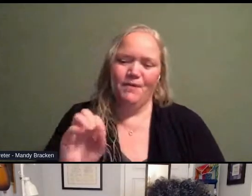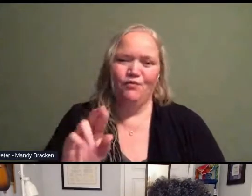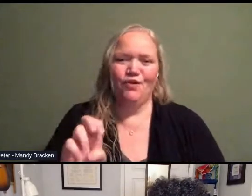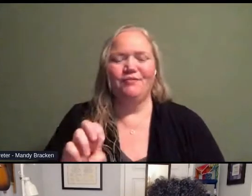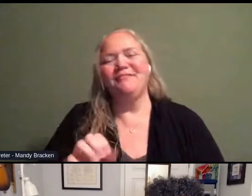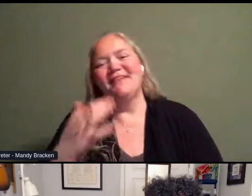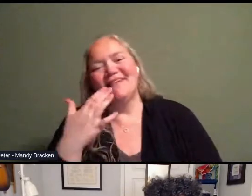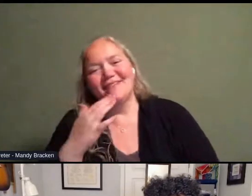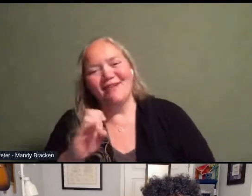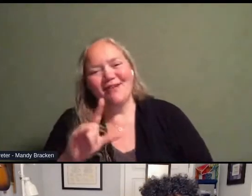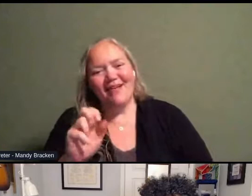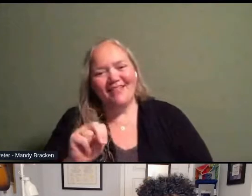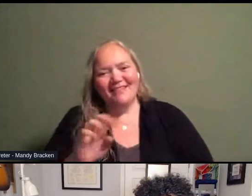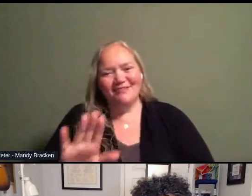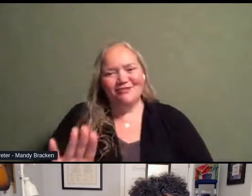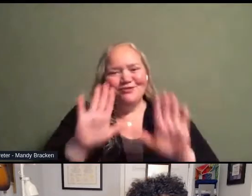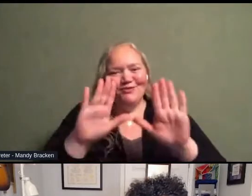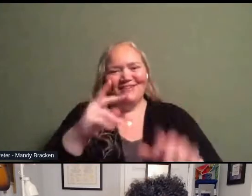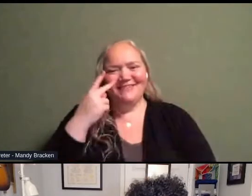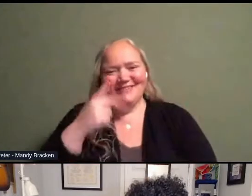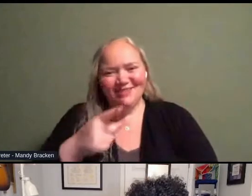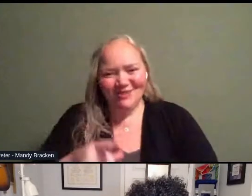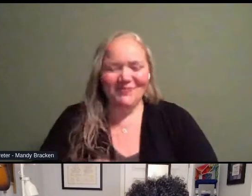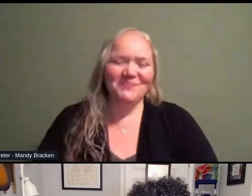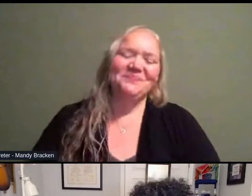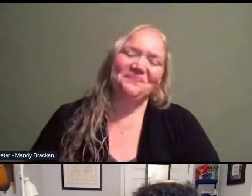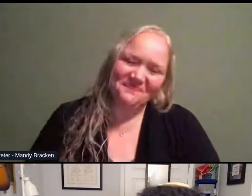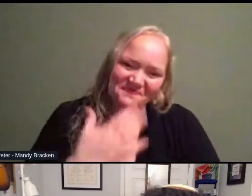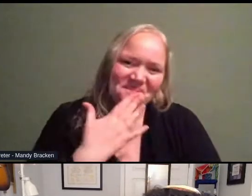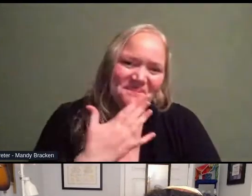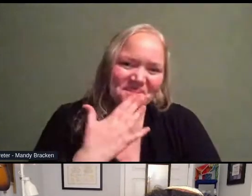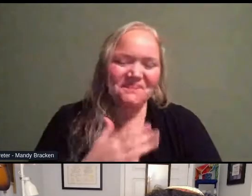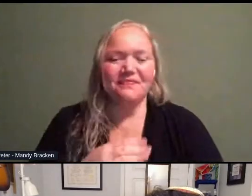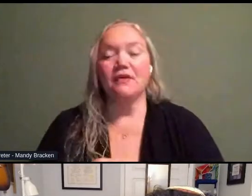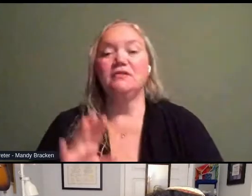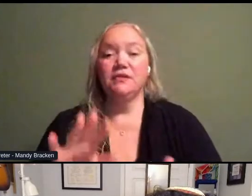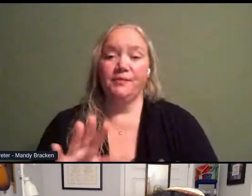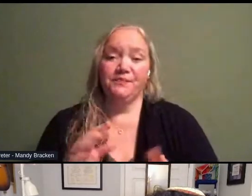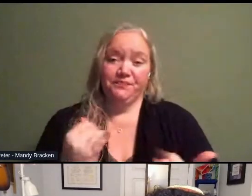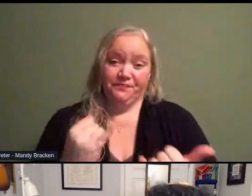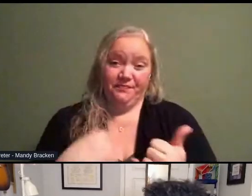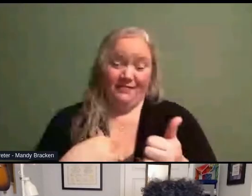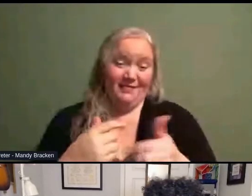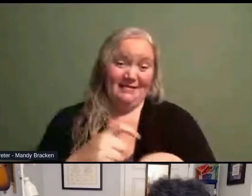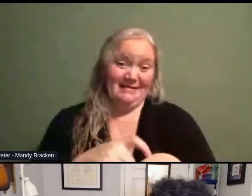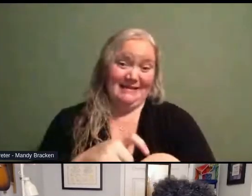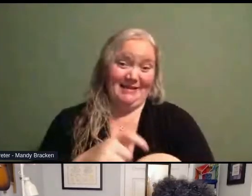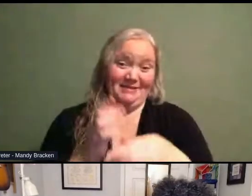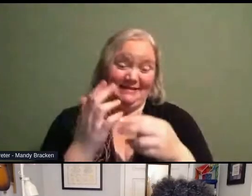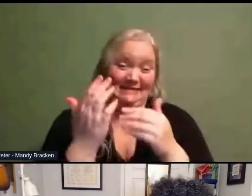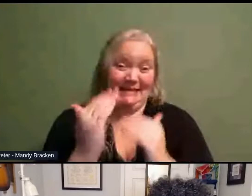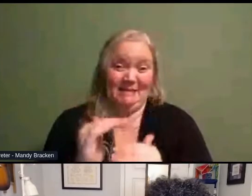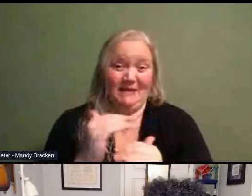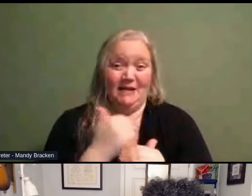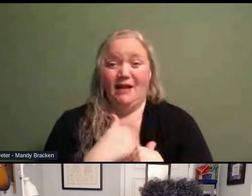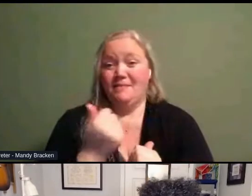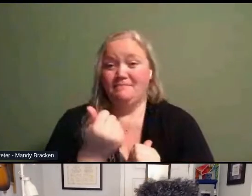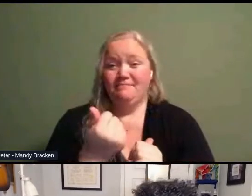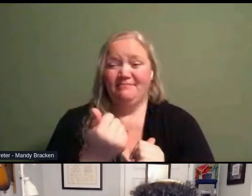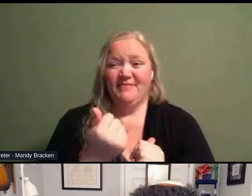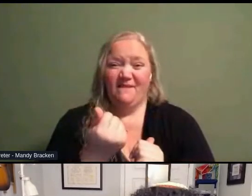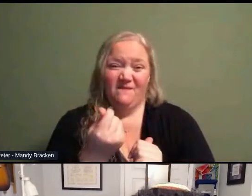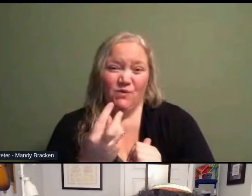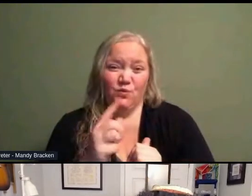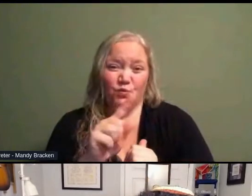So we're short on time, and so I'm going to ask a few questions, and I'm just going to let whoever wants to pick